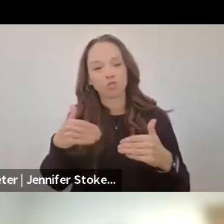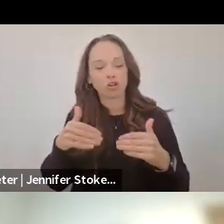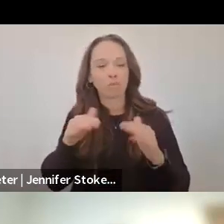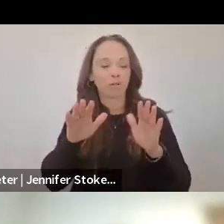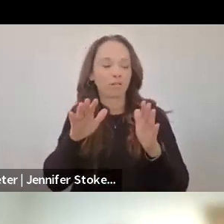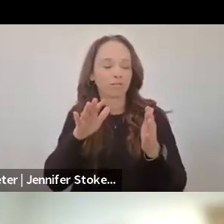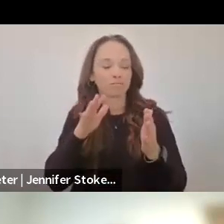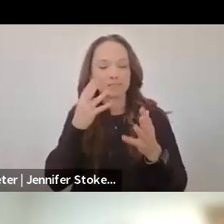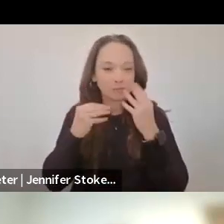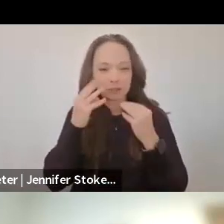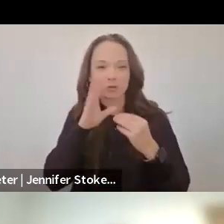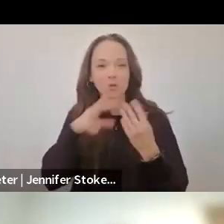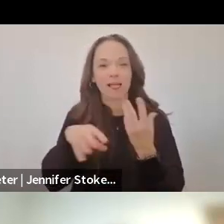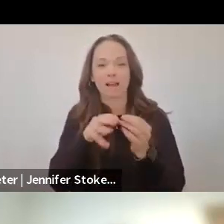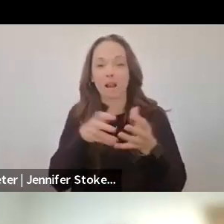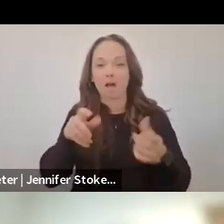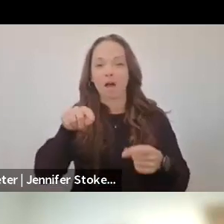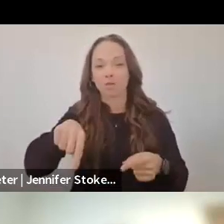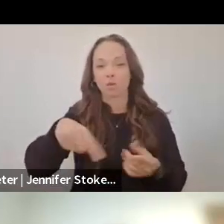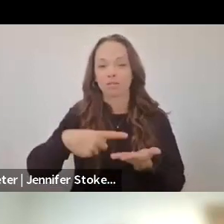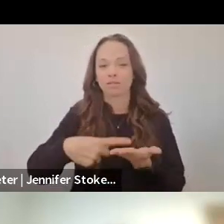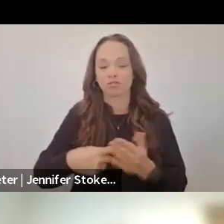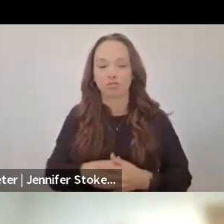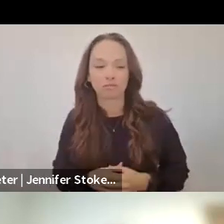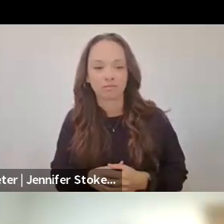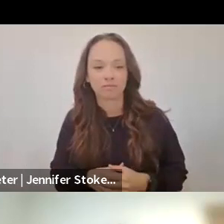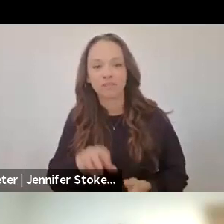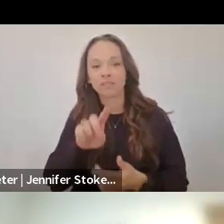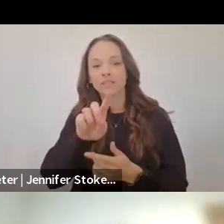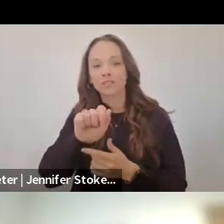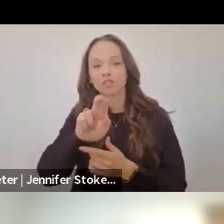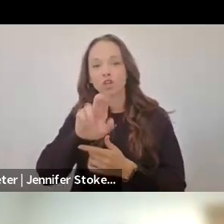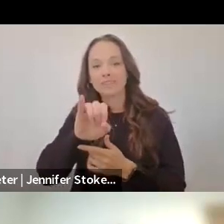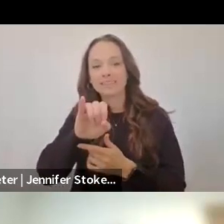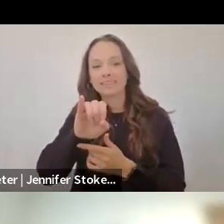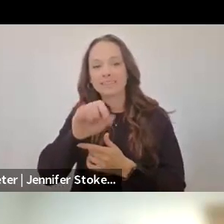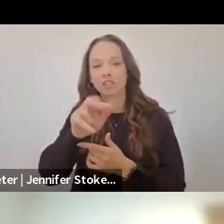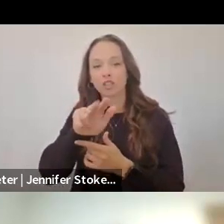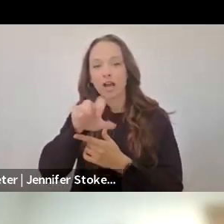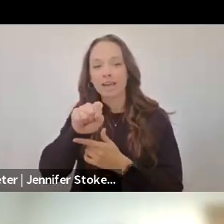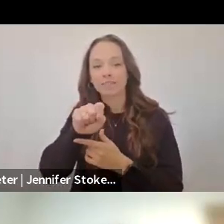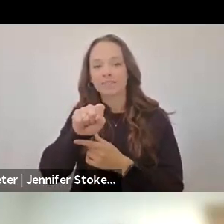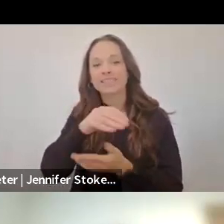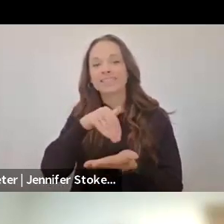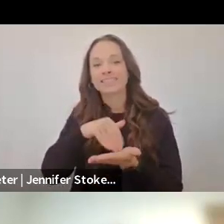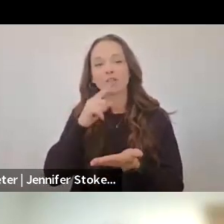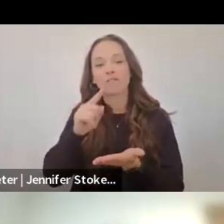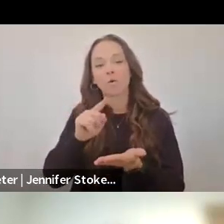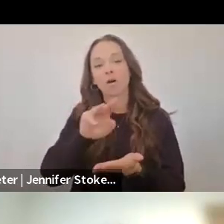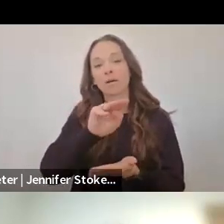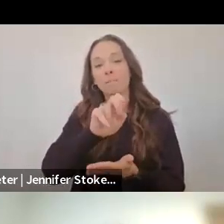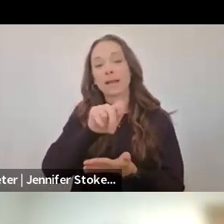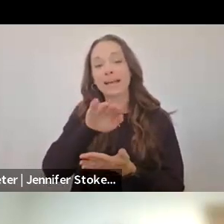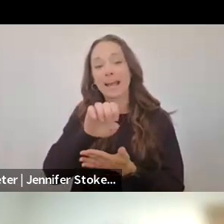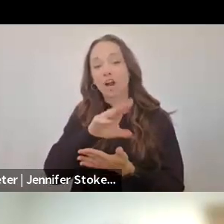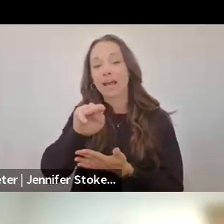will add so much to this discussion. Darcy Graves works at the Centers for Medicare and Medicaid Services, the Office